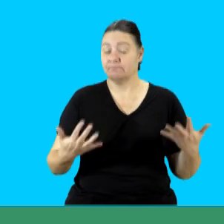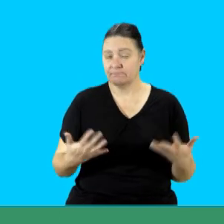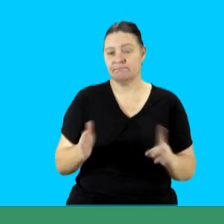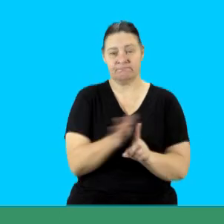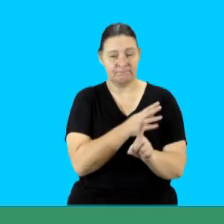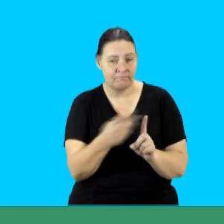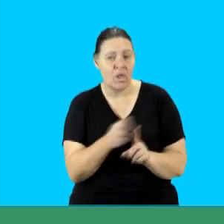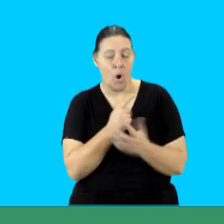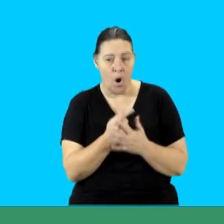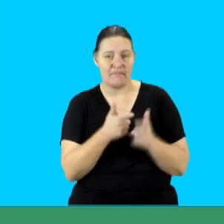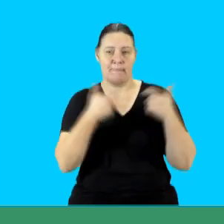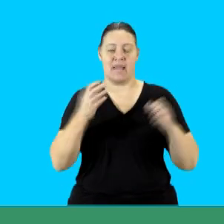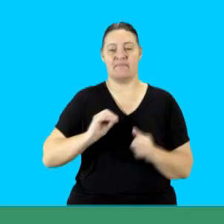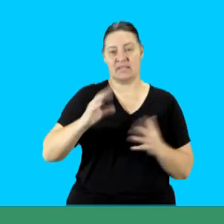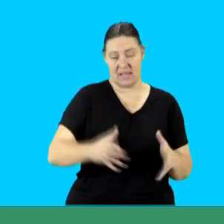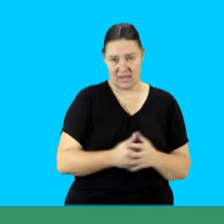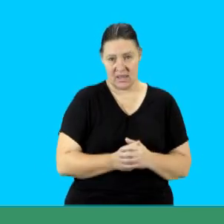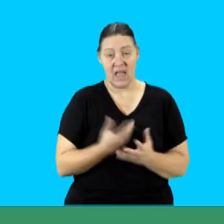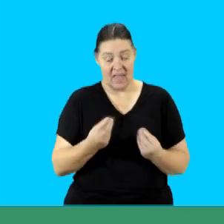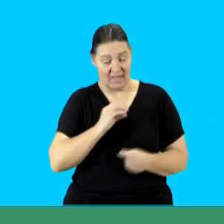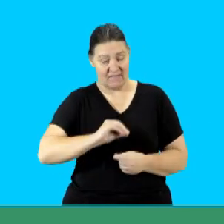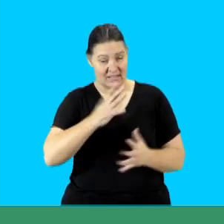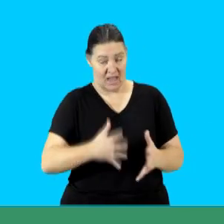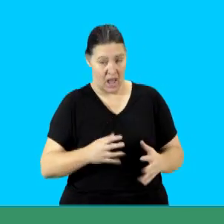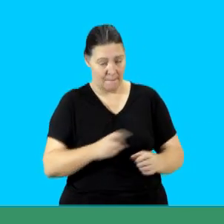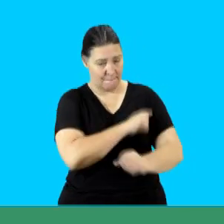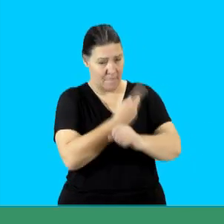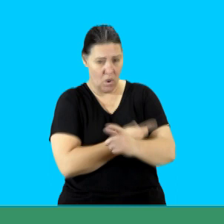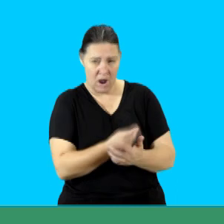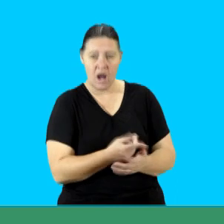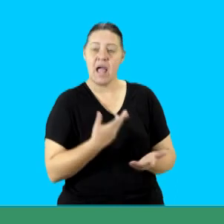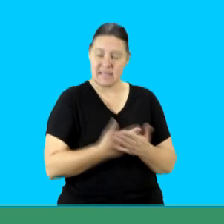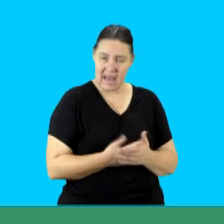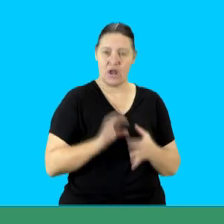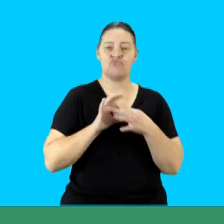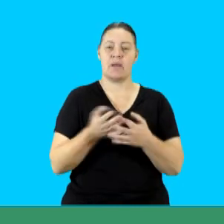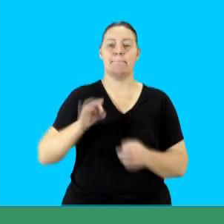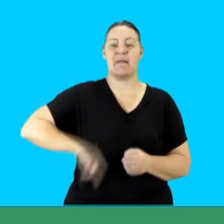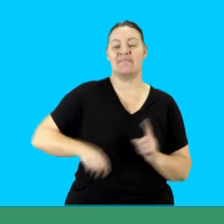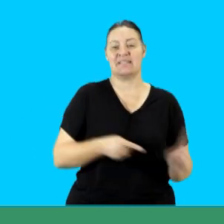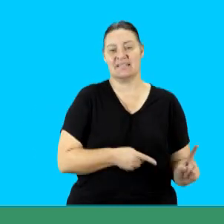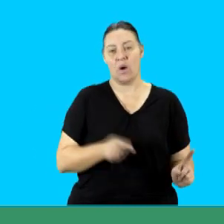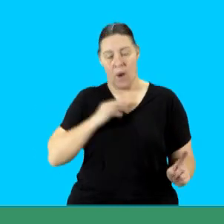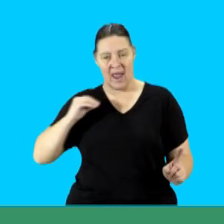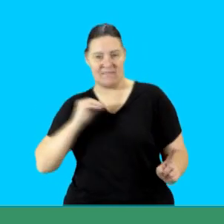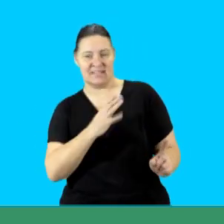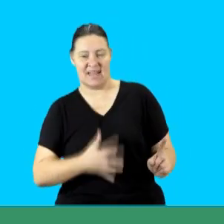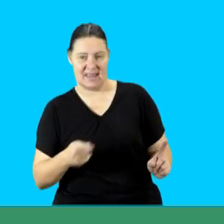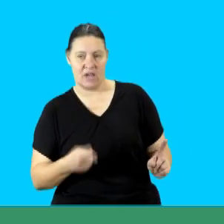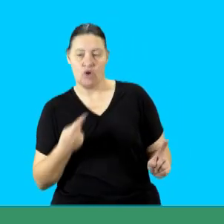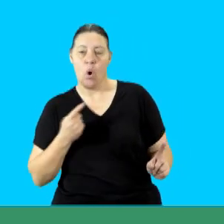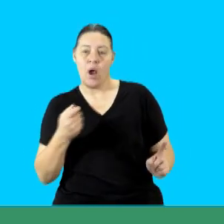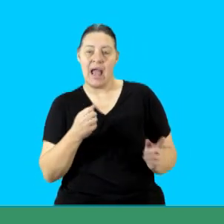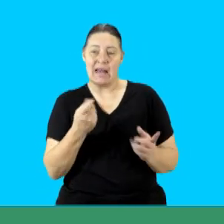Persuasion of large investors. If a business has a powerful investor, the business can often benefit from the relationship, so that it can gain credit